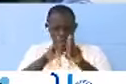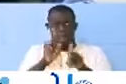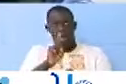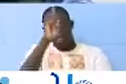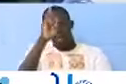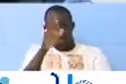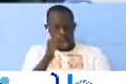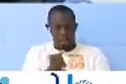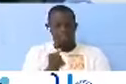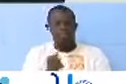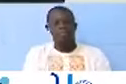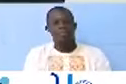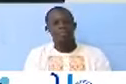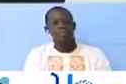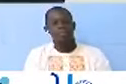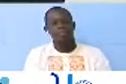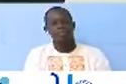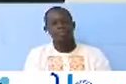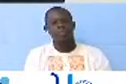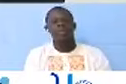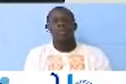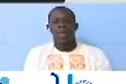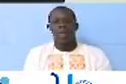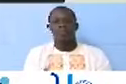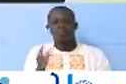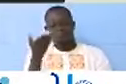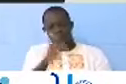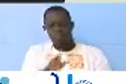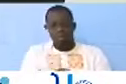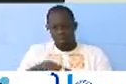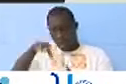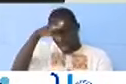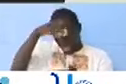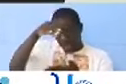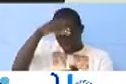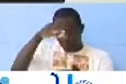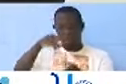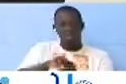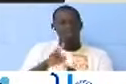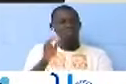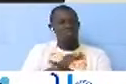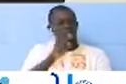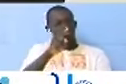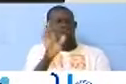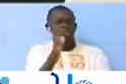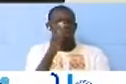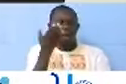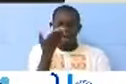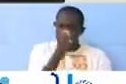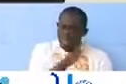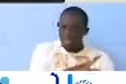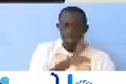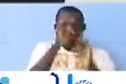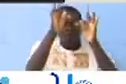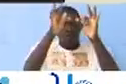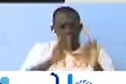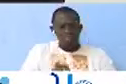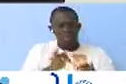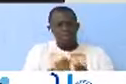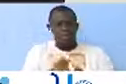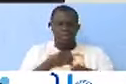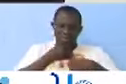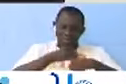of Allah, apart from that. The apprenticeship, did you go through any formal training or